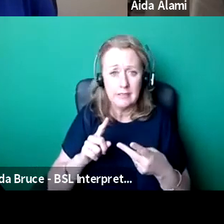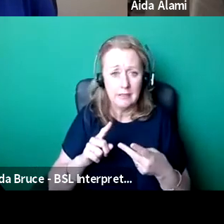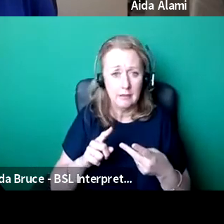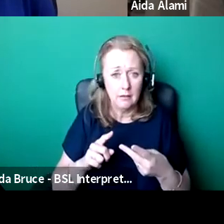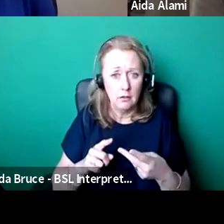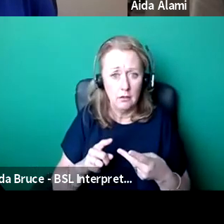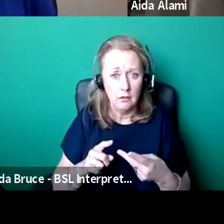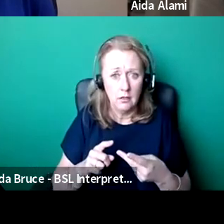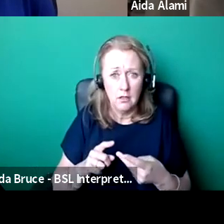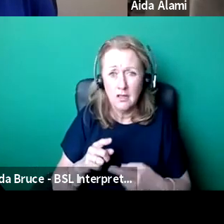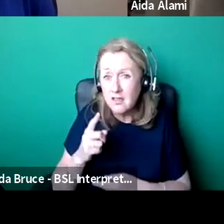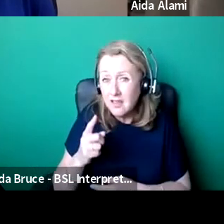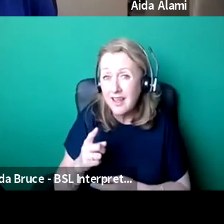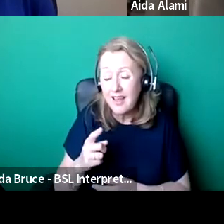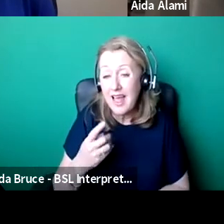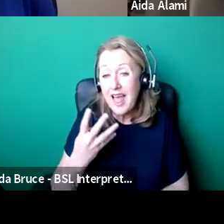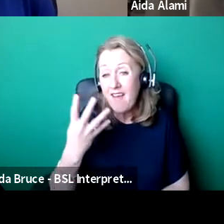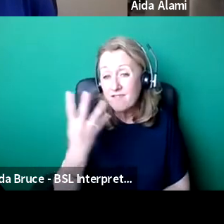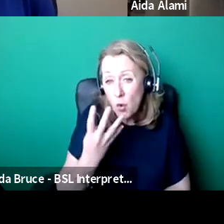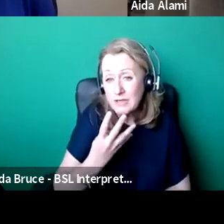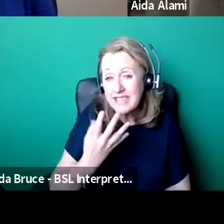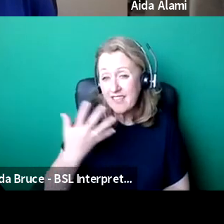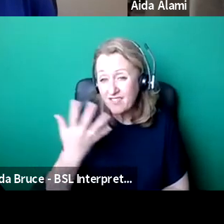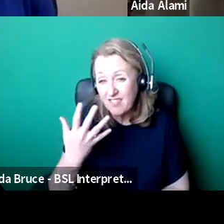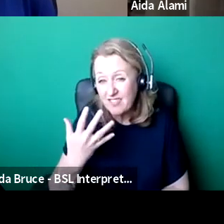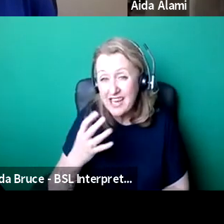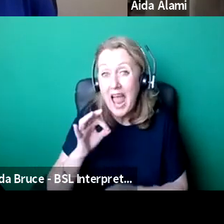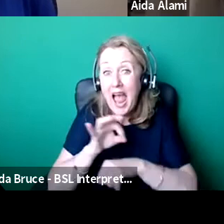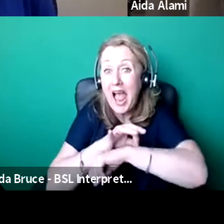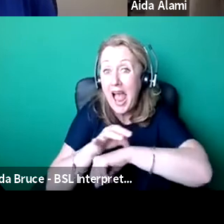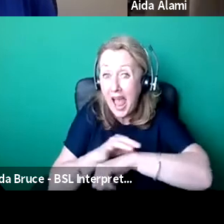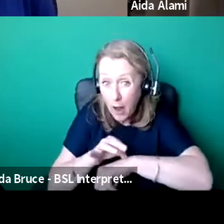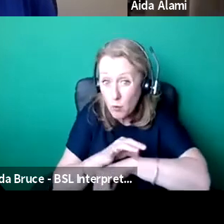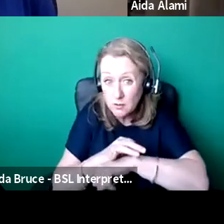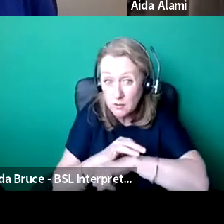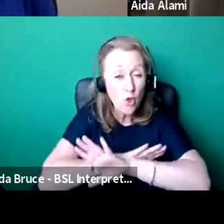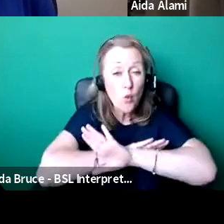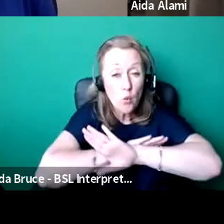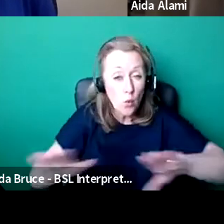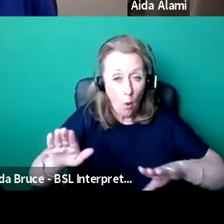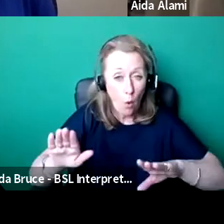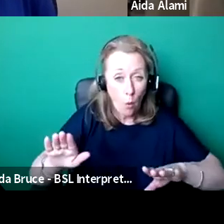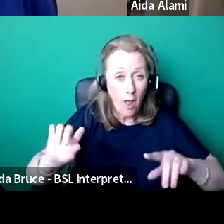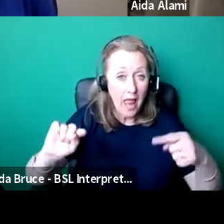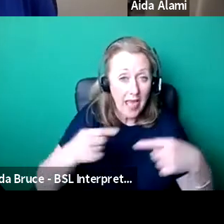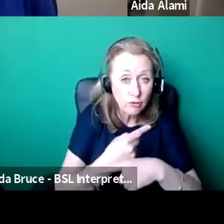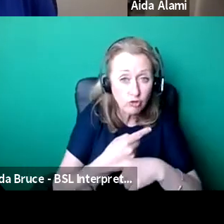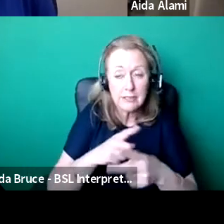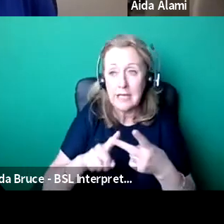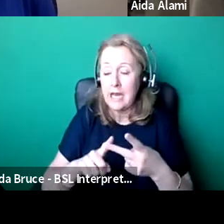spend almost 14, 15 hours a day without electricity, to the water shortages, to the cash shortages, to the medication